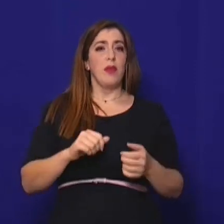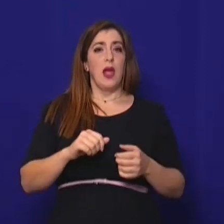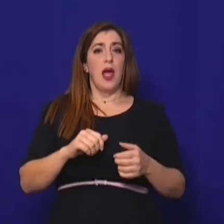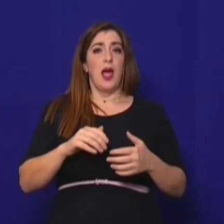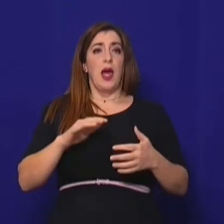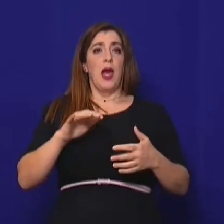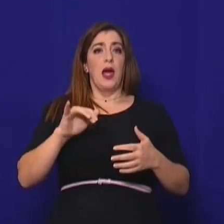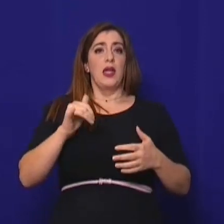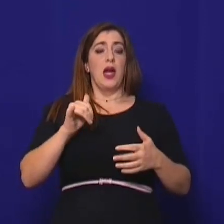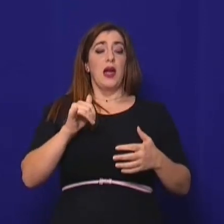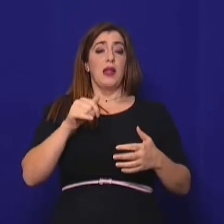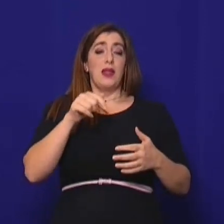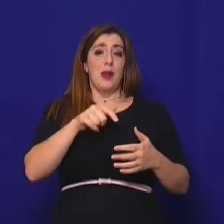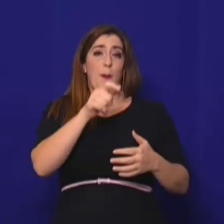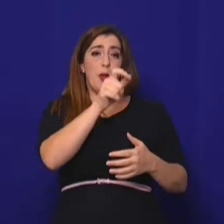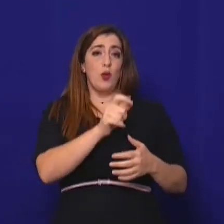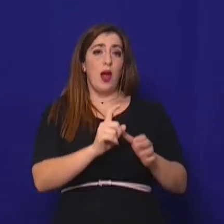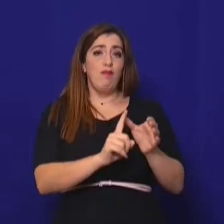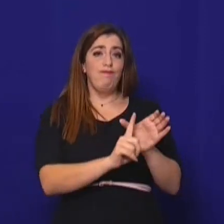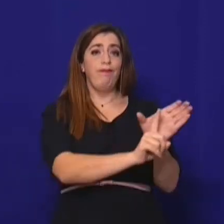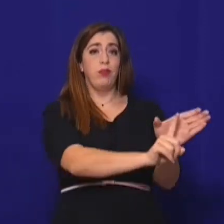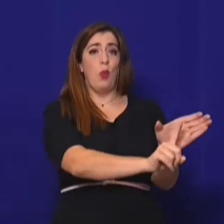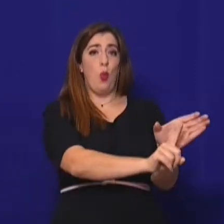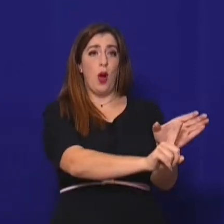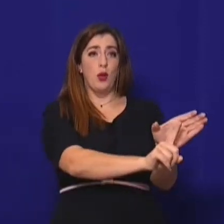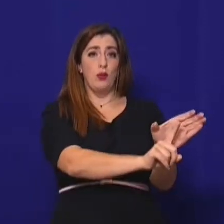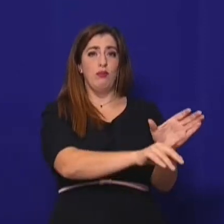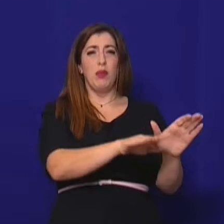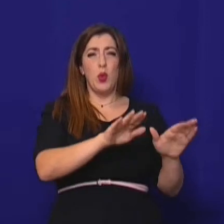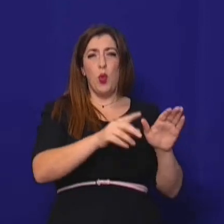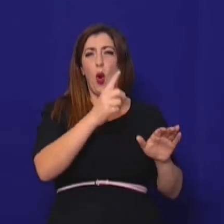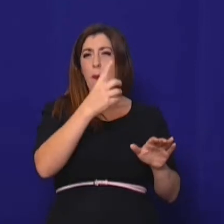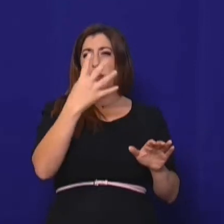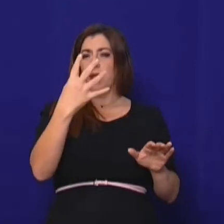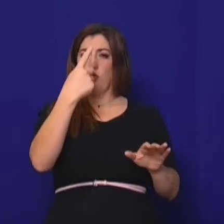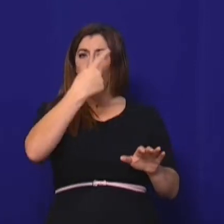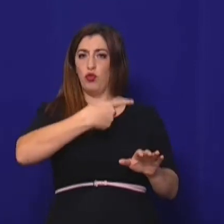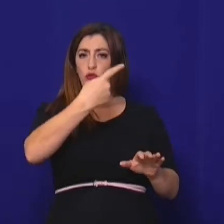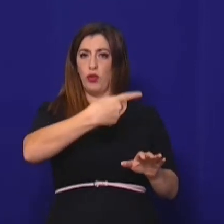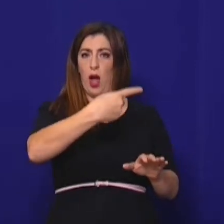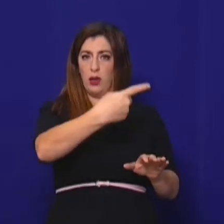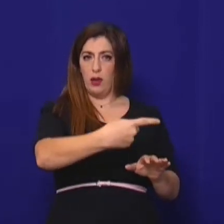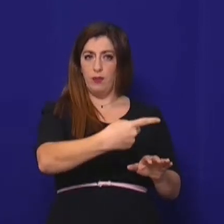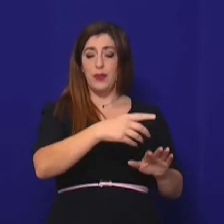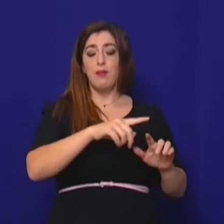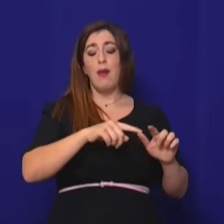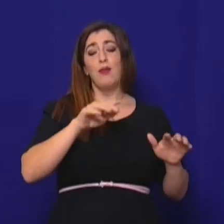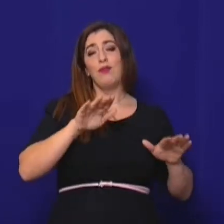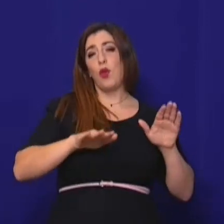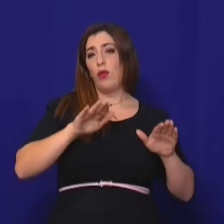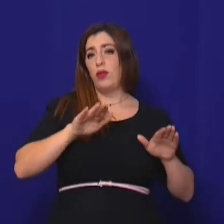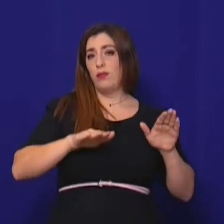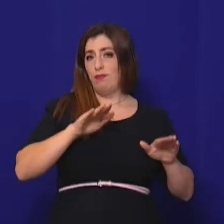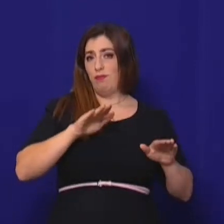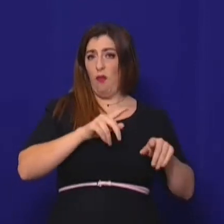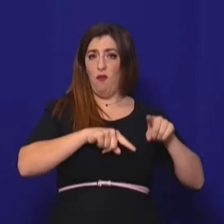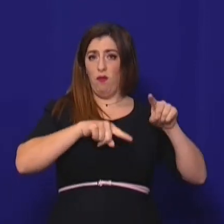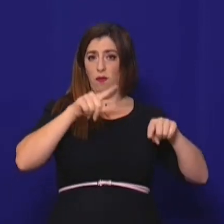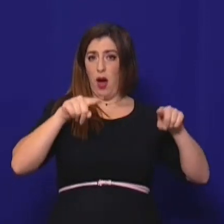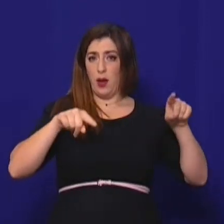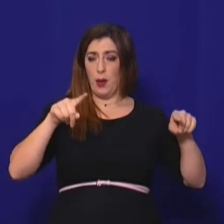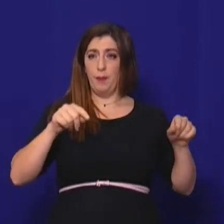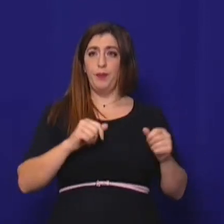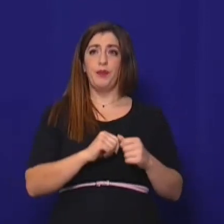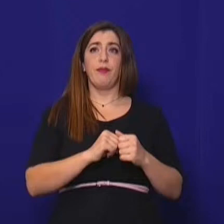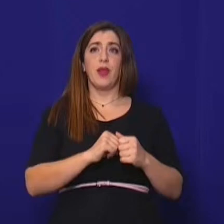il-persuna ħajkun qed f'iżolazzjoni. Ġeneralment huwa total ta' 14 il-ġurnata, però l-iktar li jkun hemm infettiv